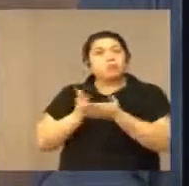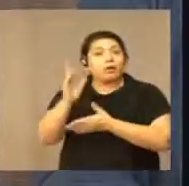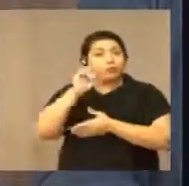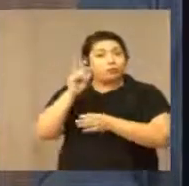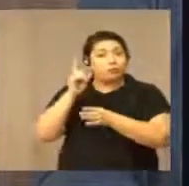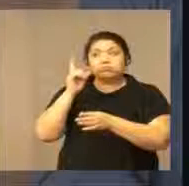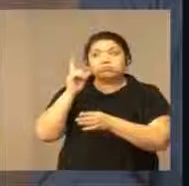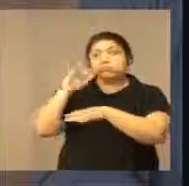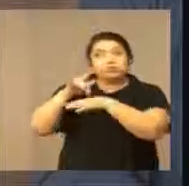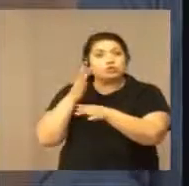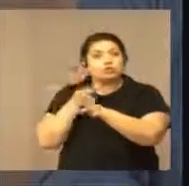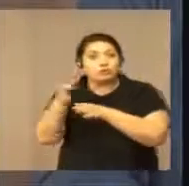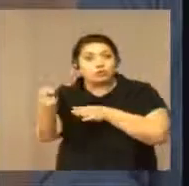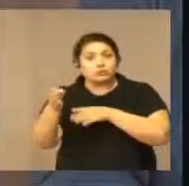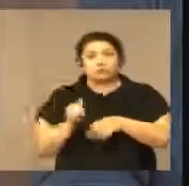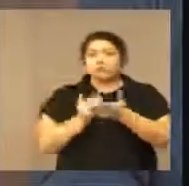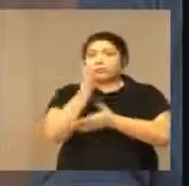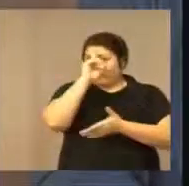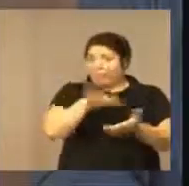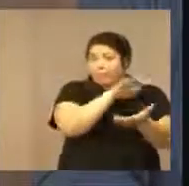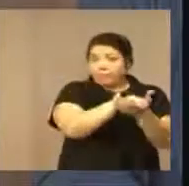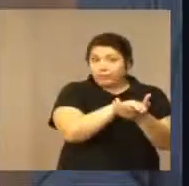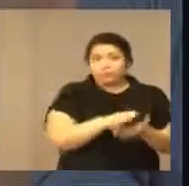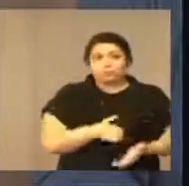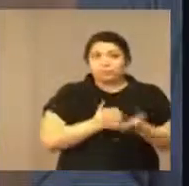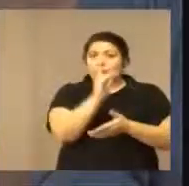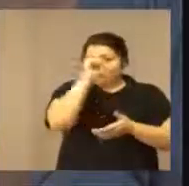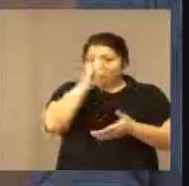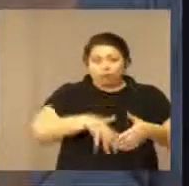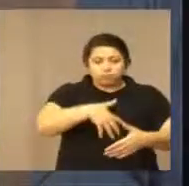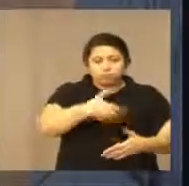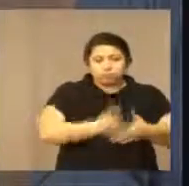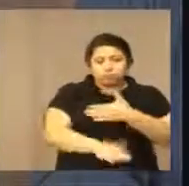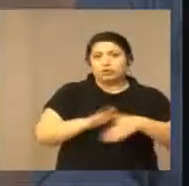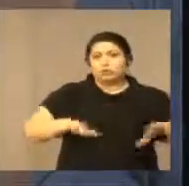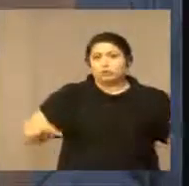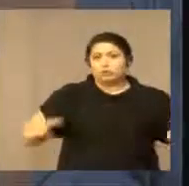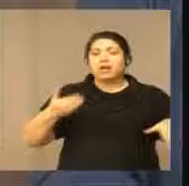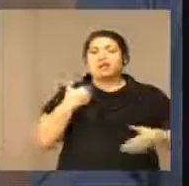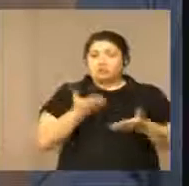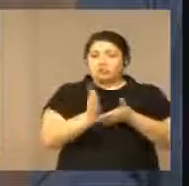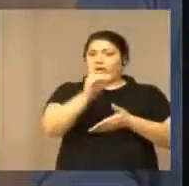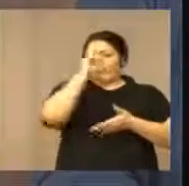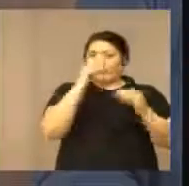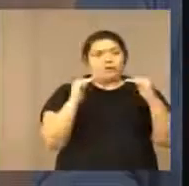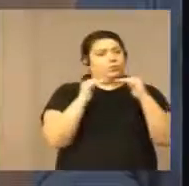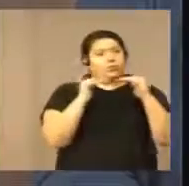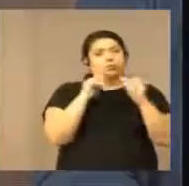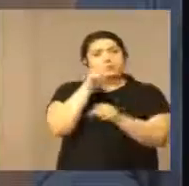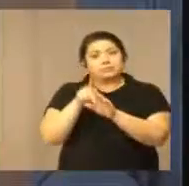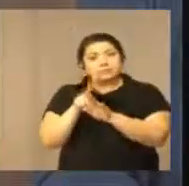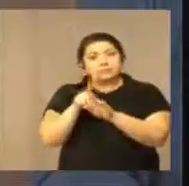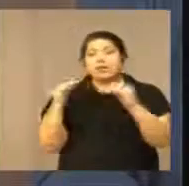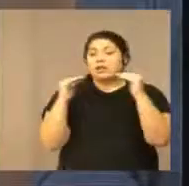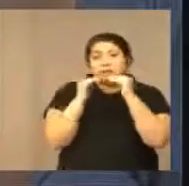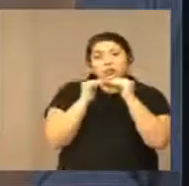the right to marry and have children, and the right to be equal participation or having